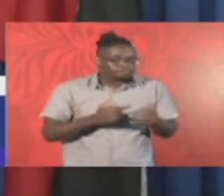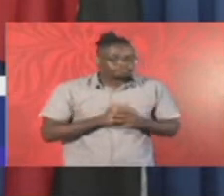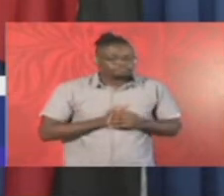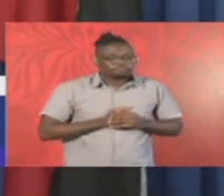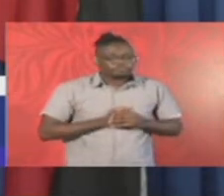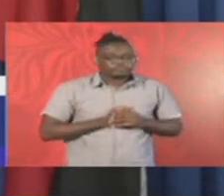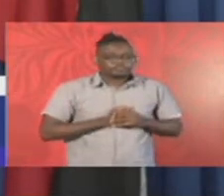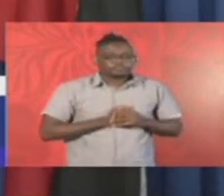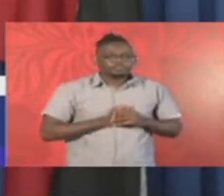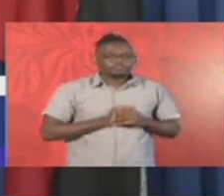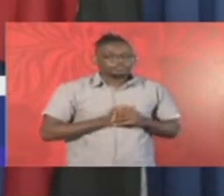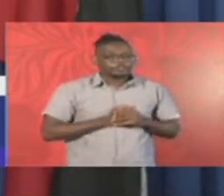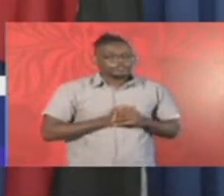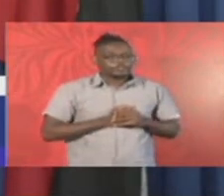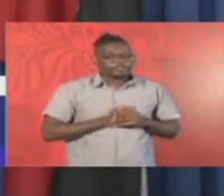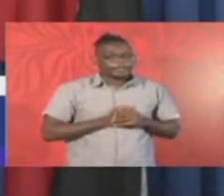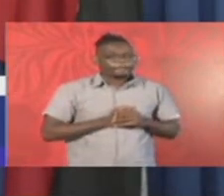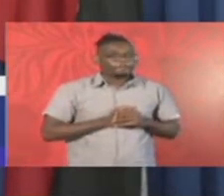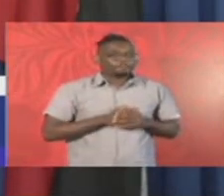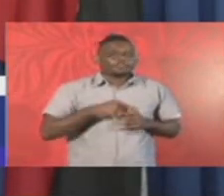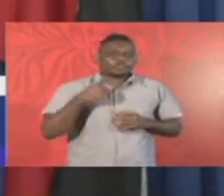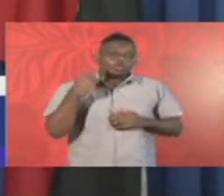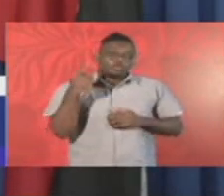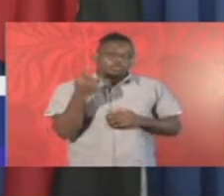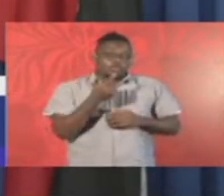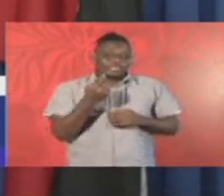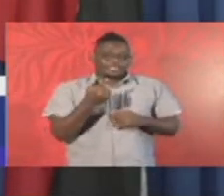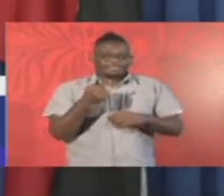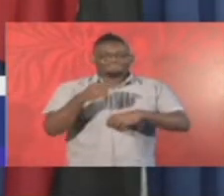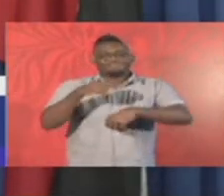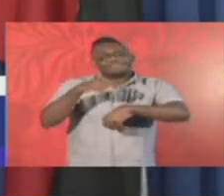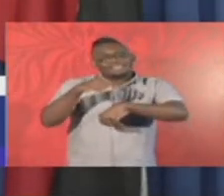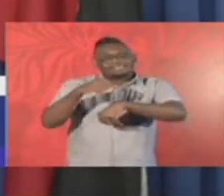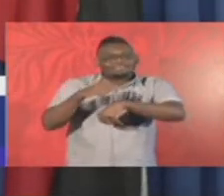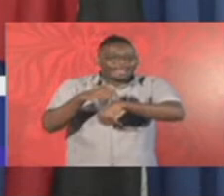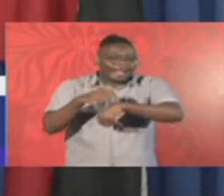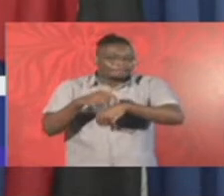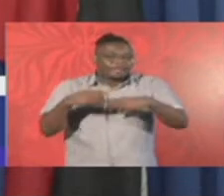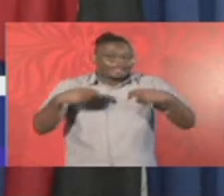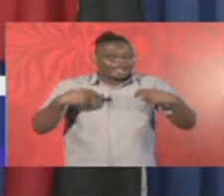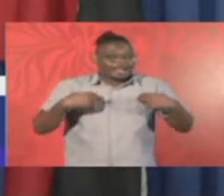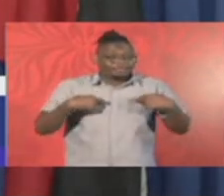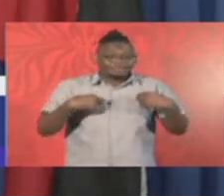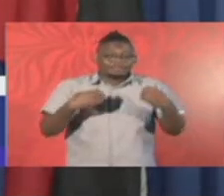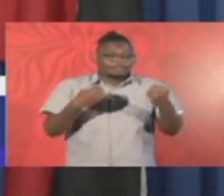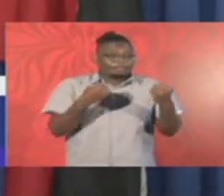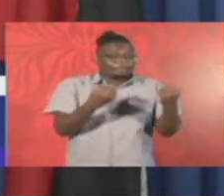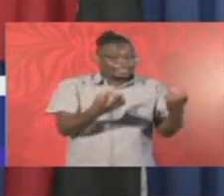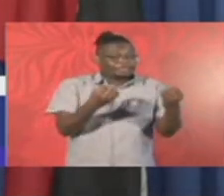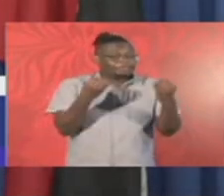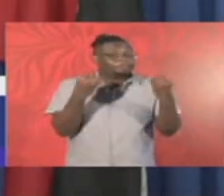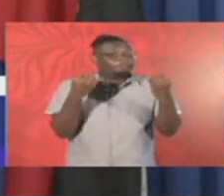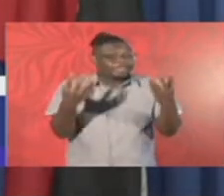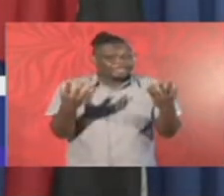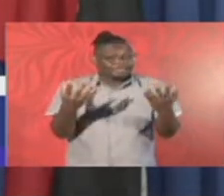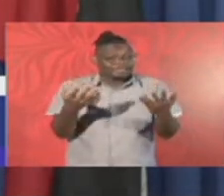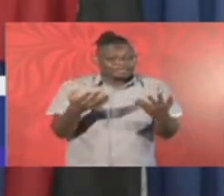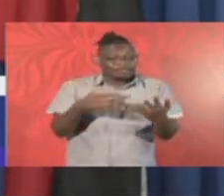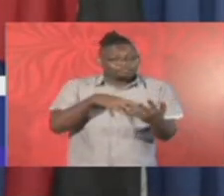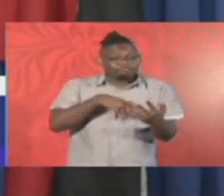Interestingly enough, the only time that we really had the kind of response that we expected in a